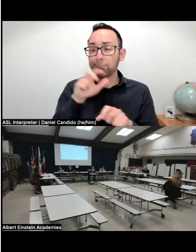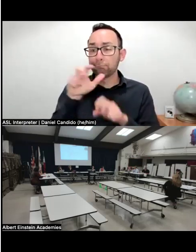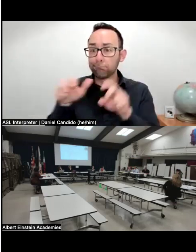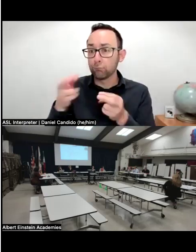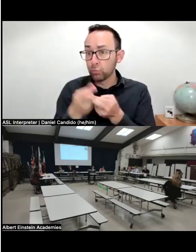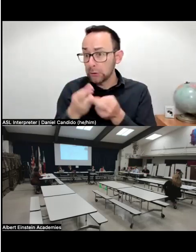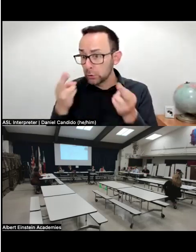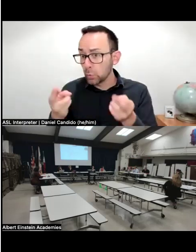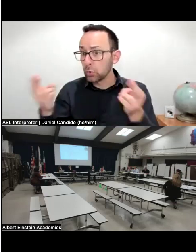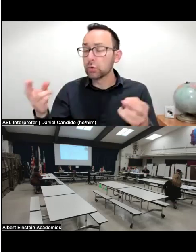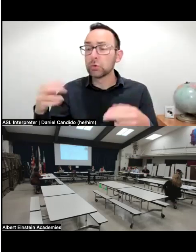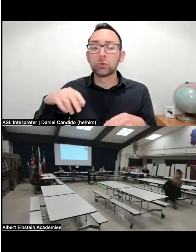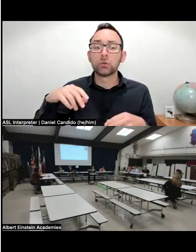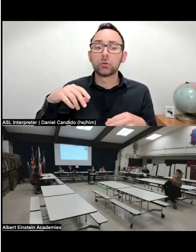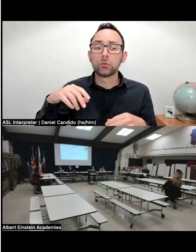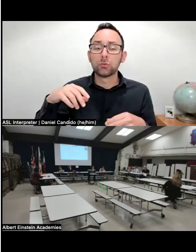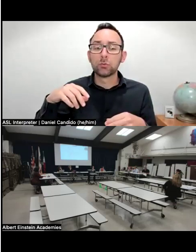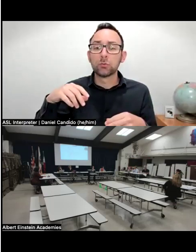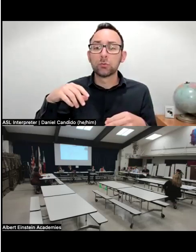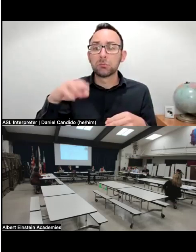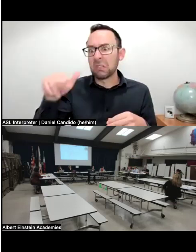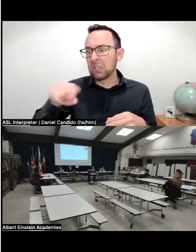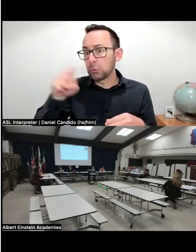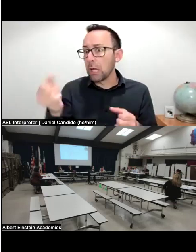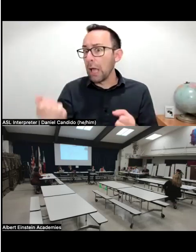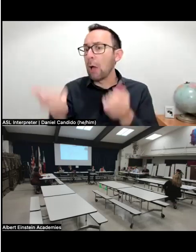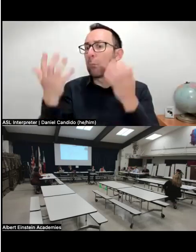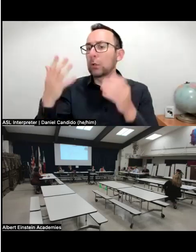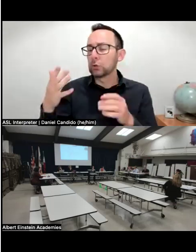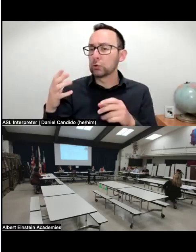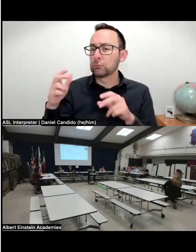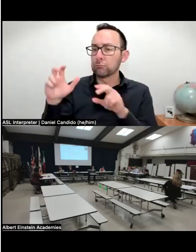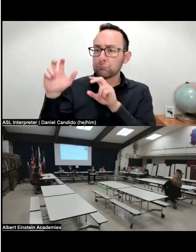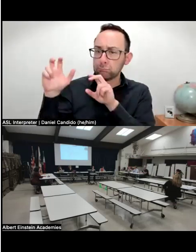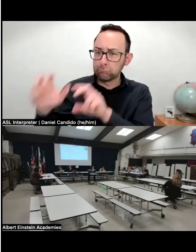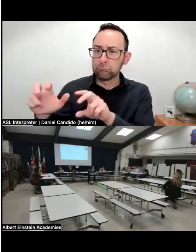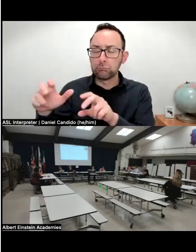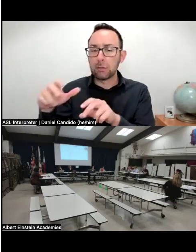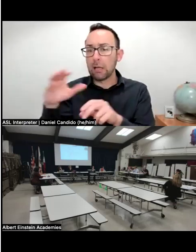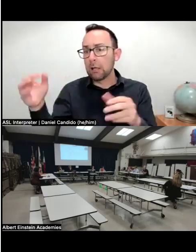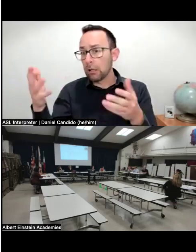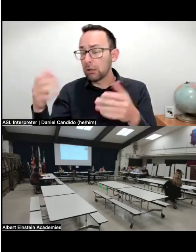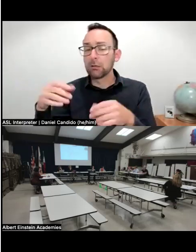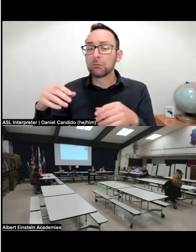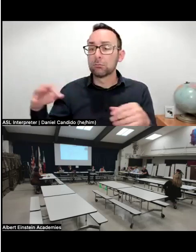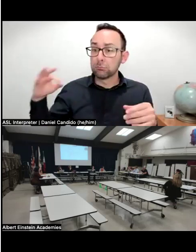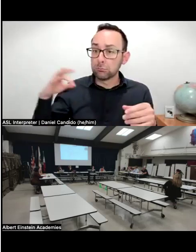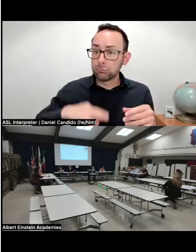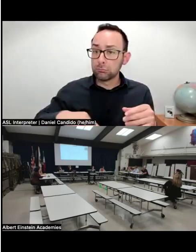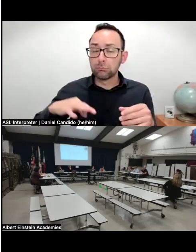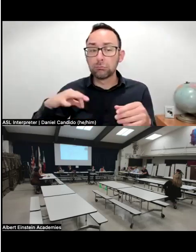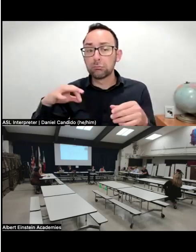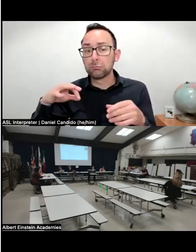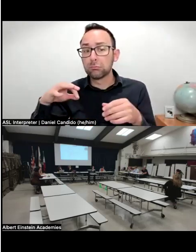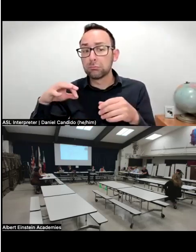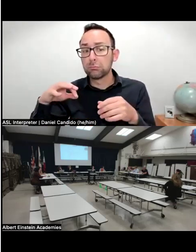of how much of SSC required is actually done, and should the needs be limited because